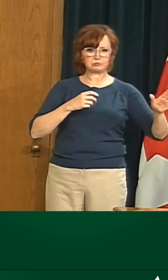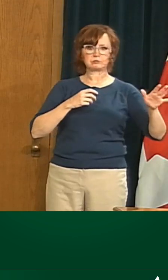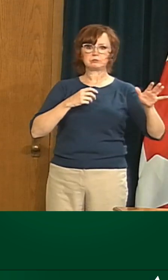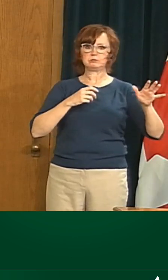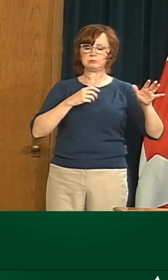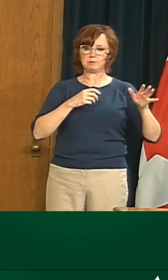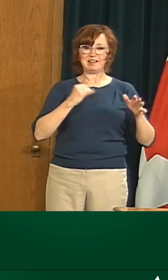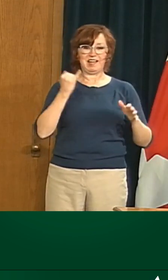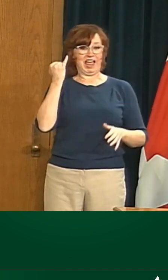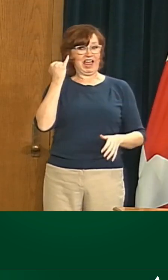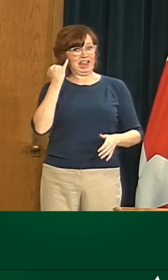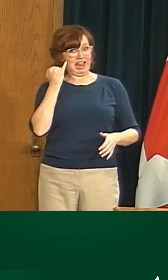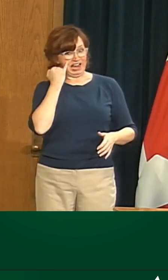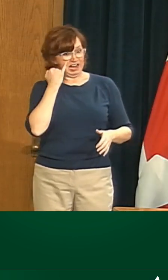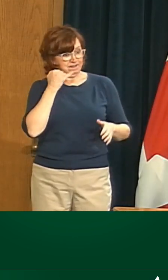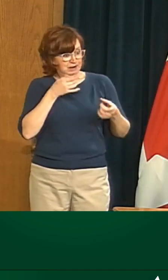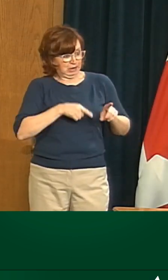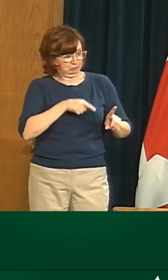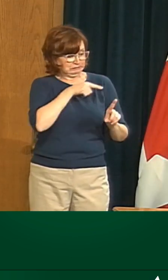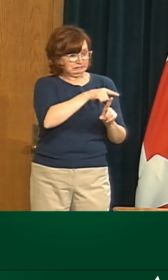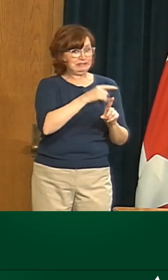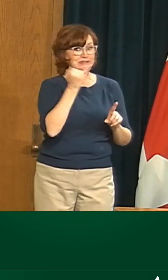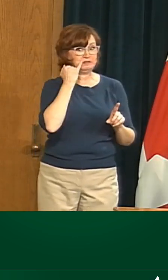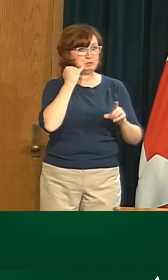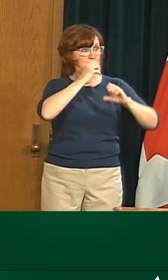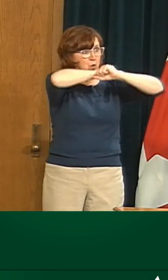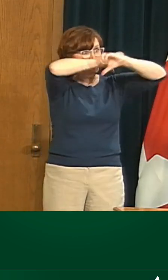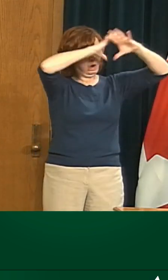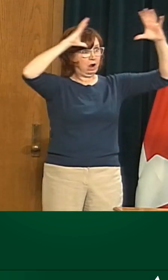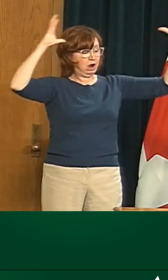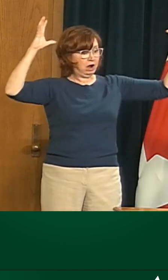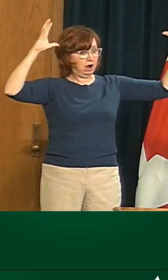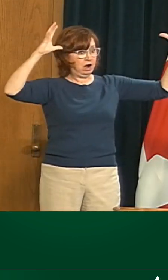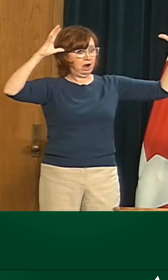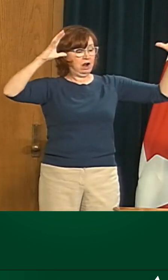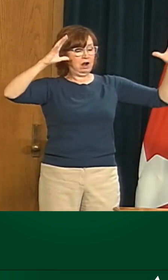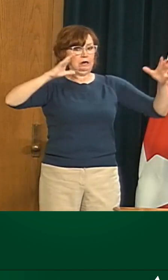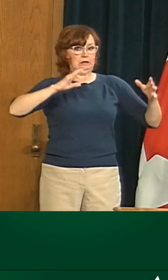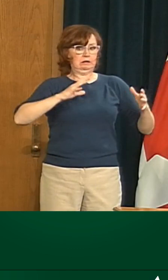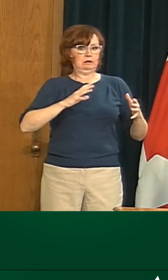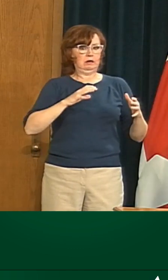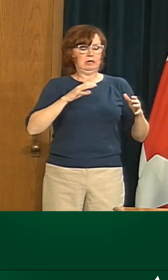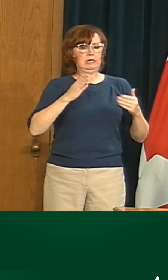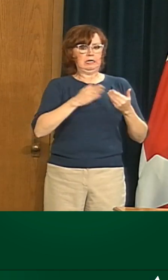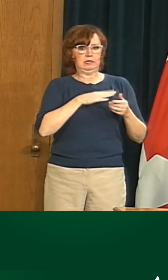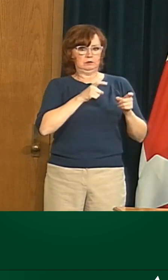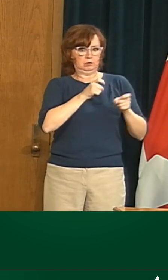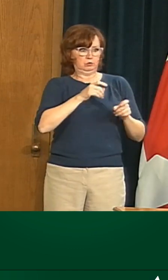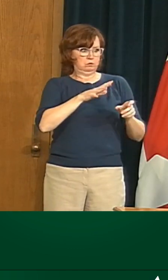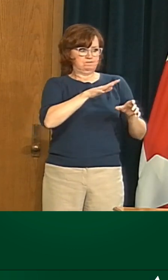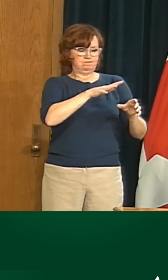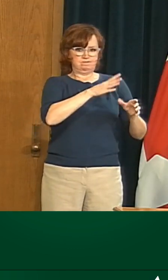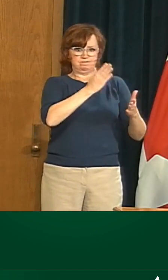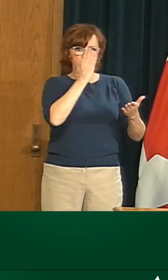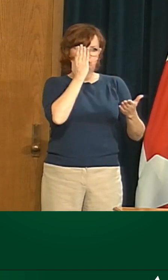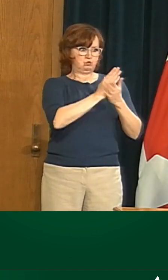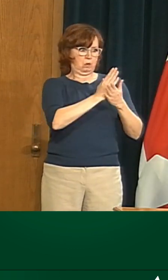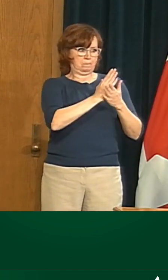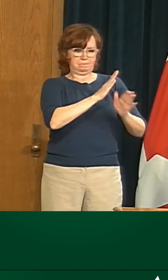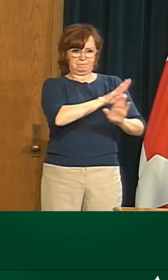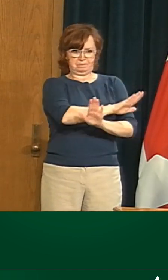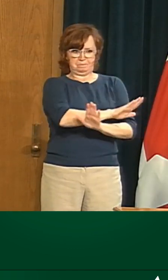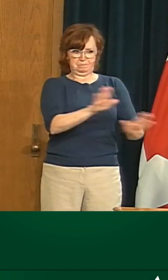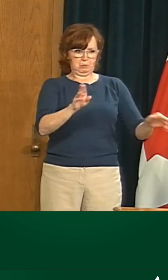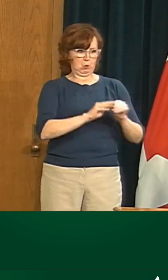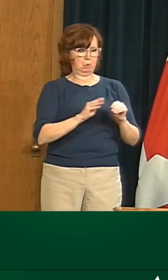quickly. So I think it will be essential that if we do see transmission in those settings, we are able to control that